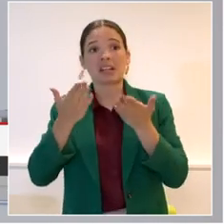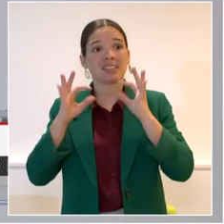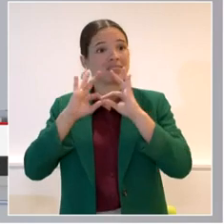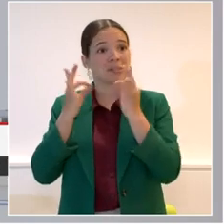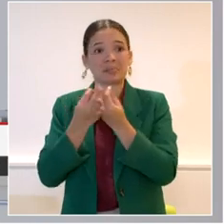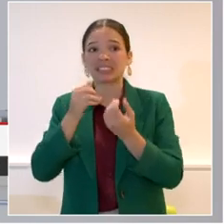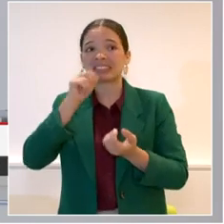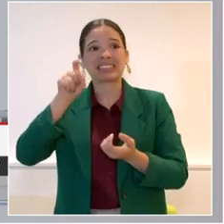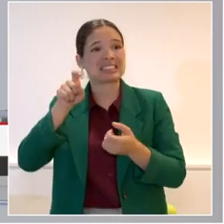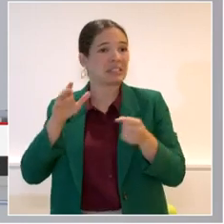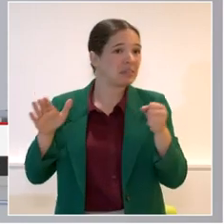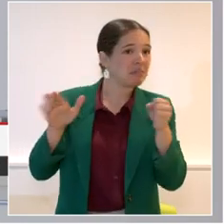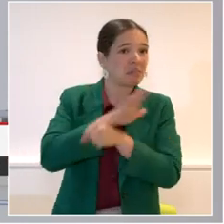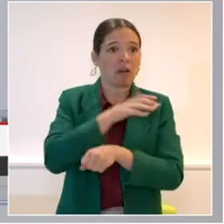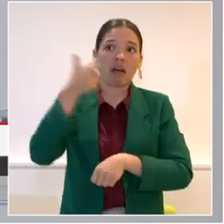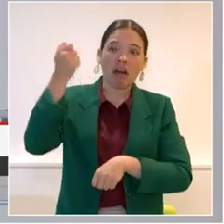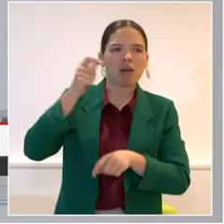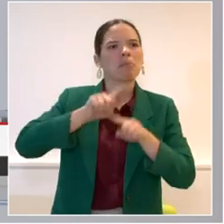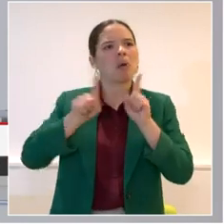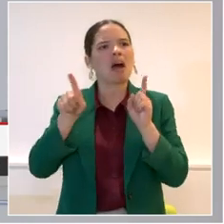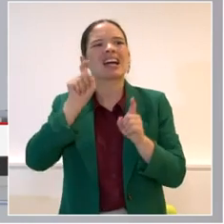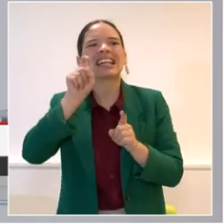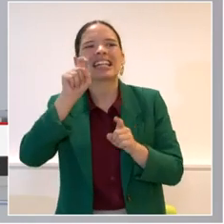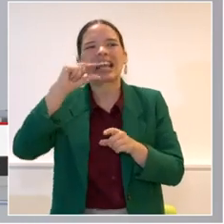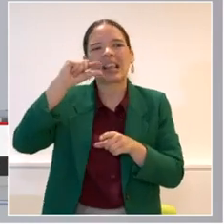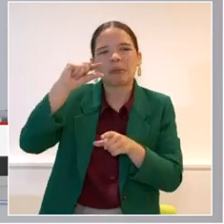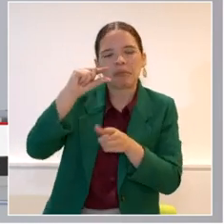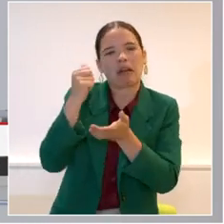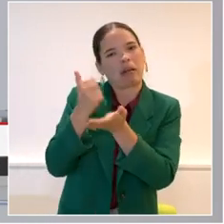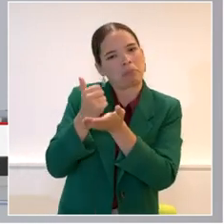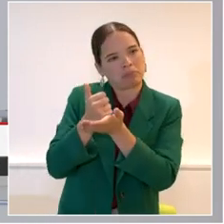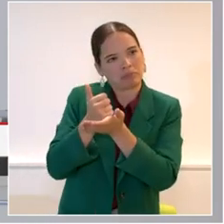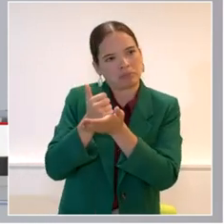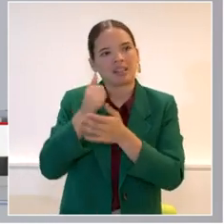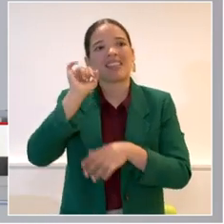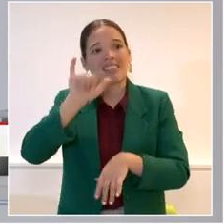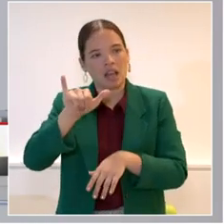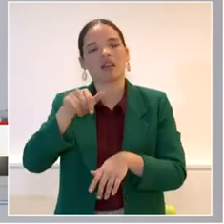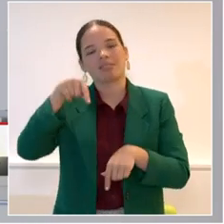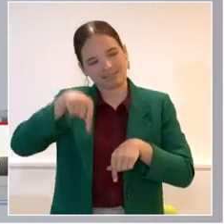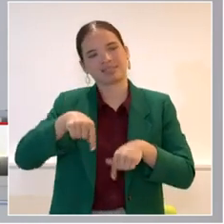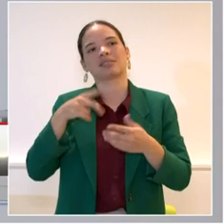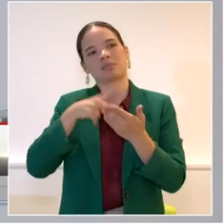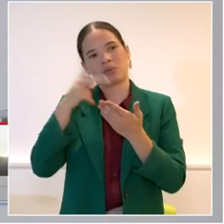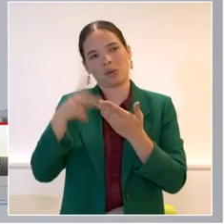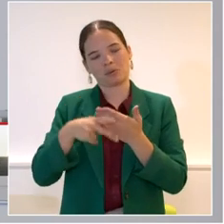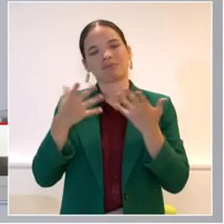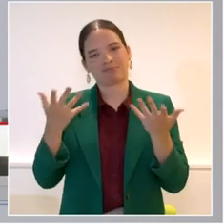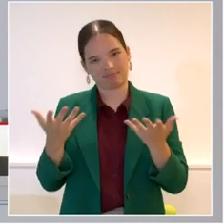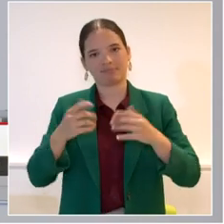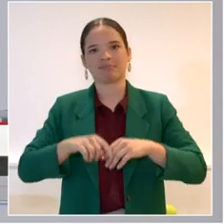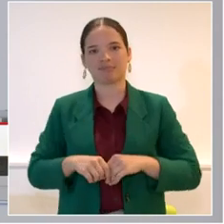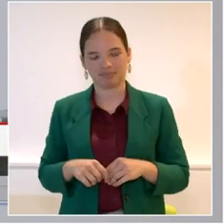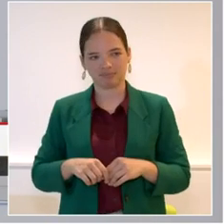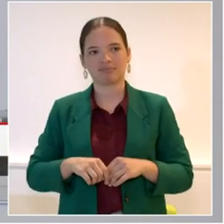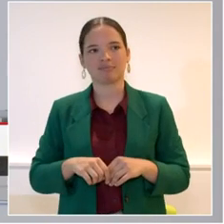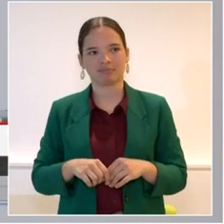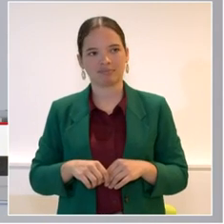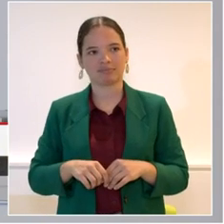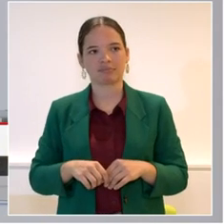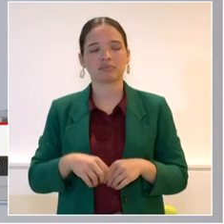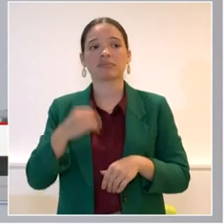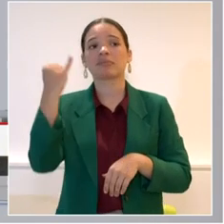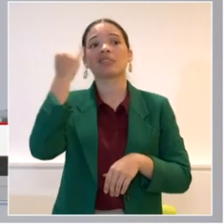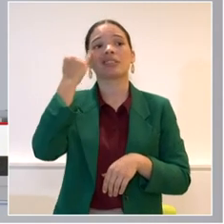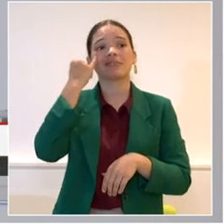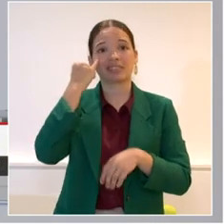help. And that's what this program does. It's also part of a bigger picture. When we fund housing programs in the district,